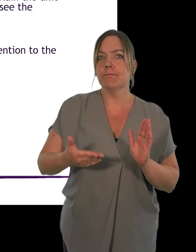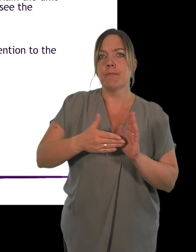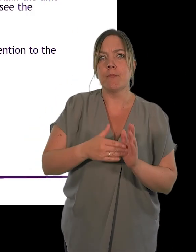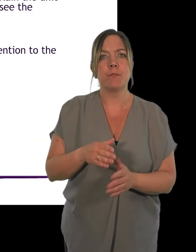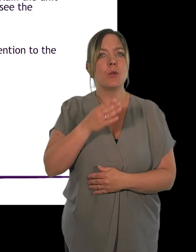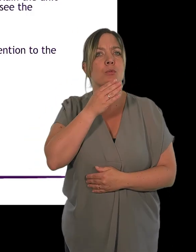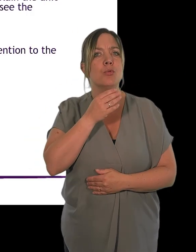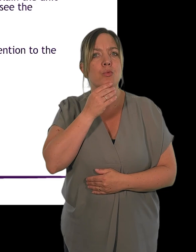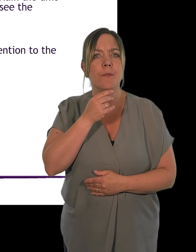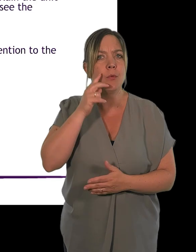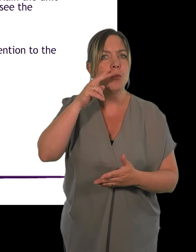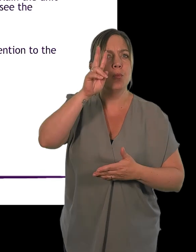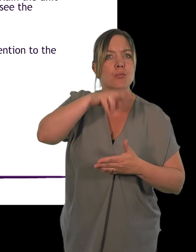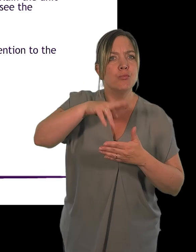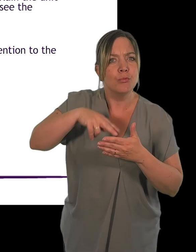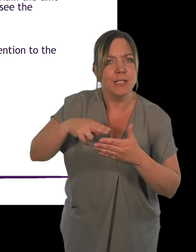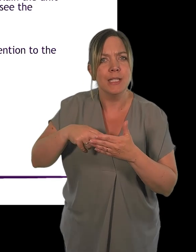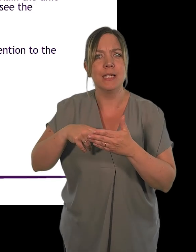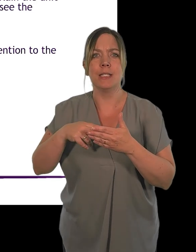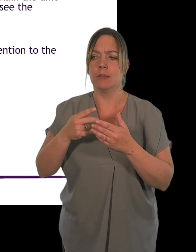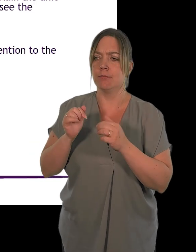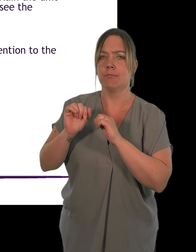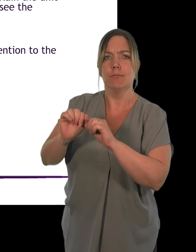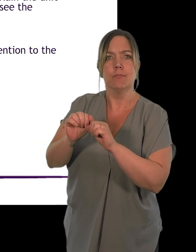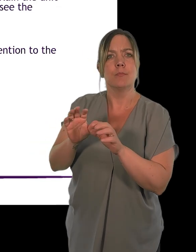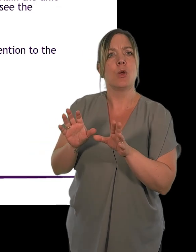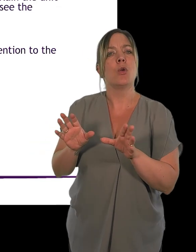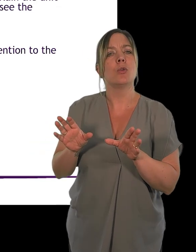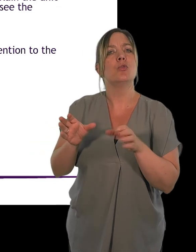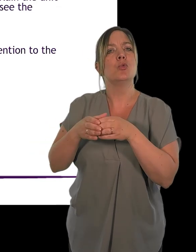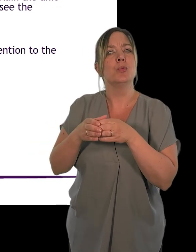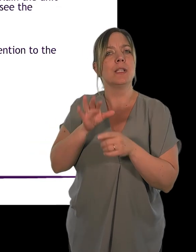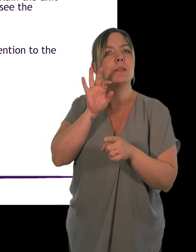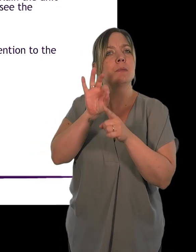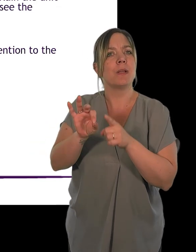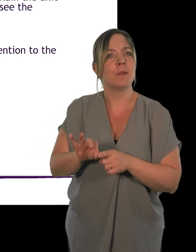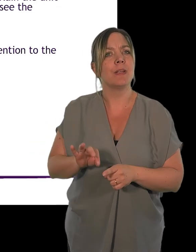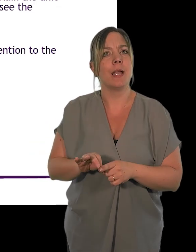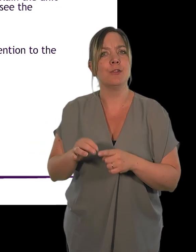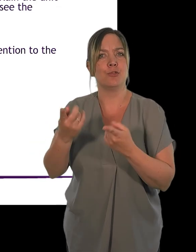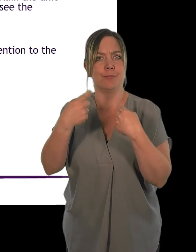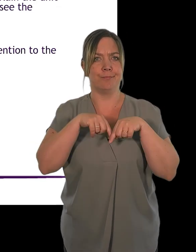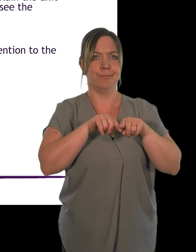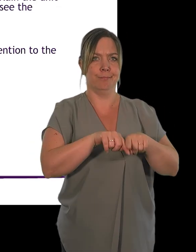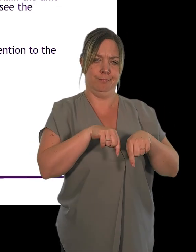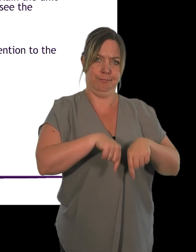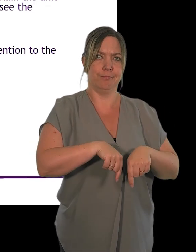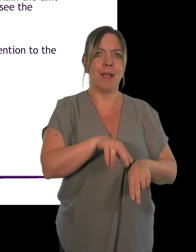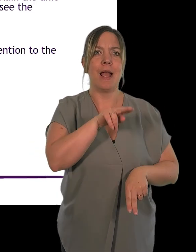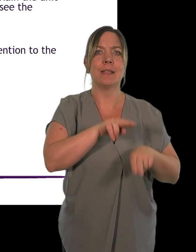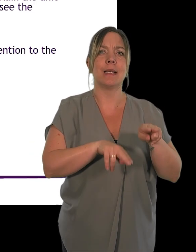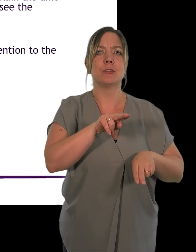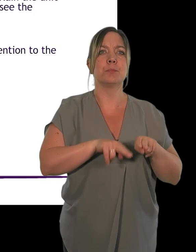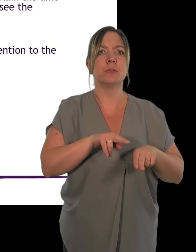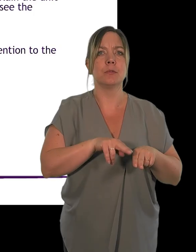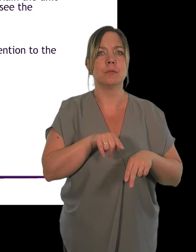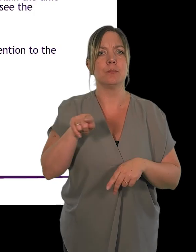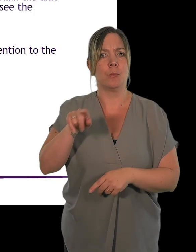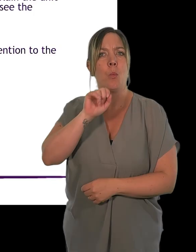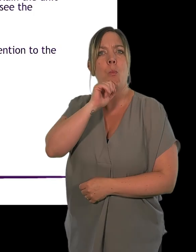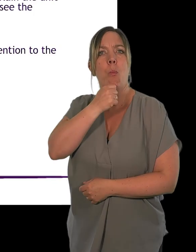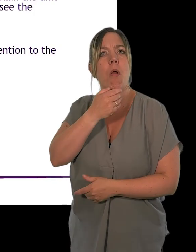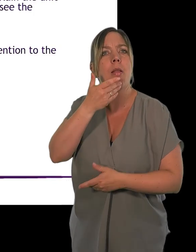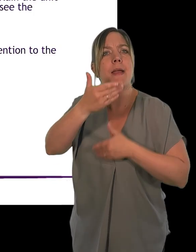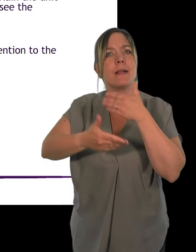assessment, as this will explain the unit content in more detail. Underneath each of the unit assessment